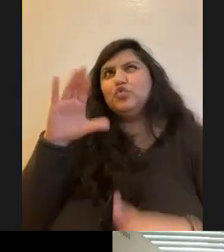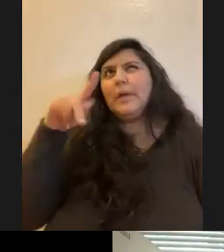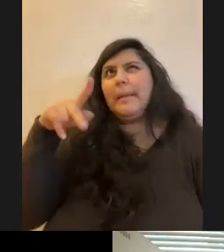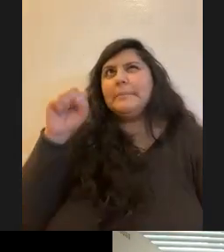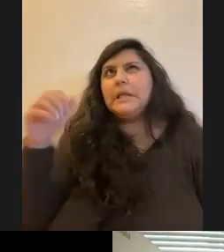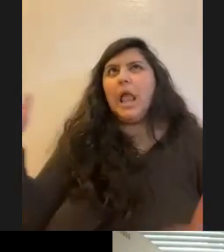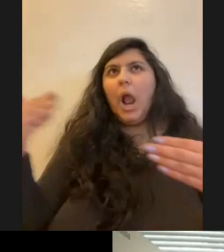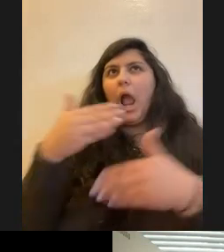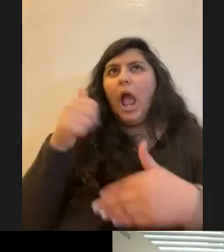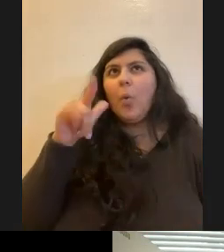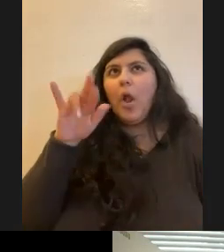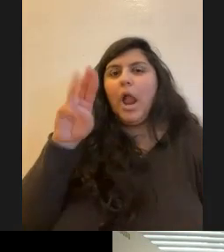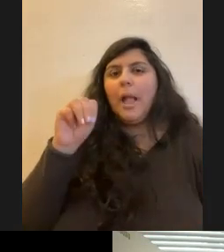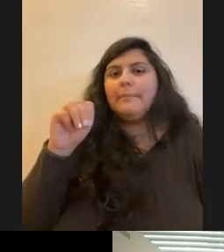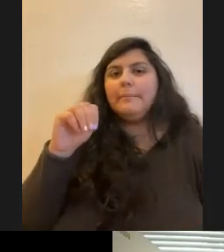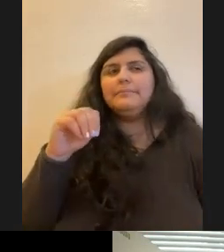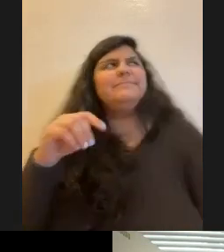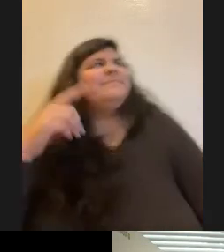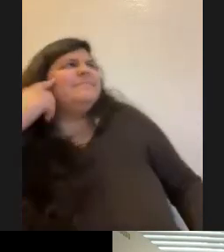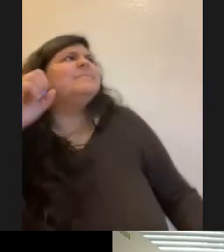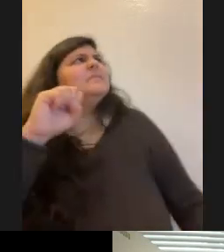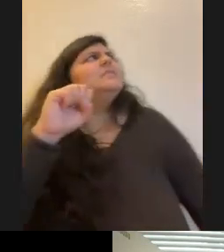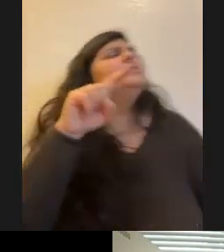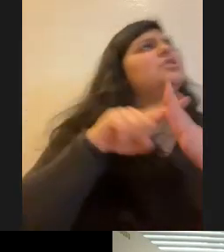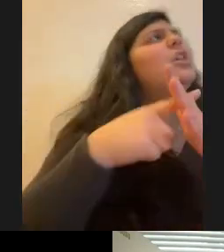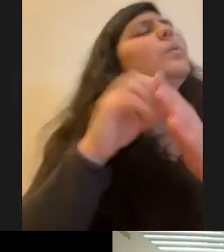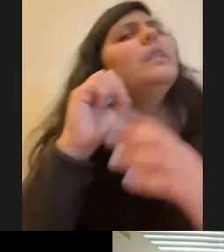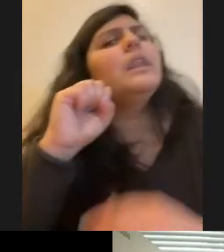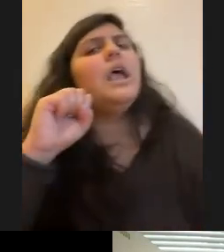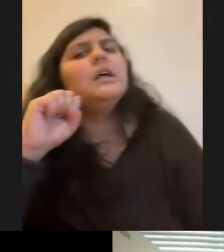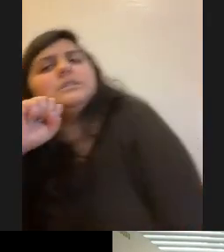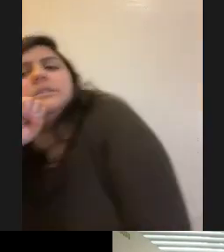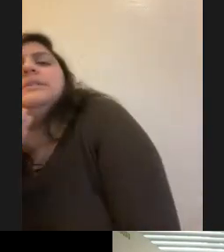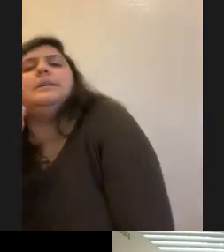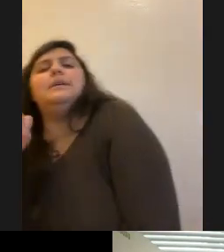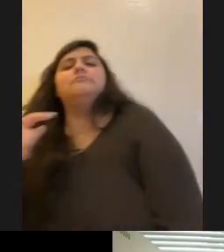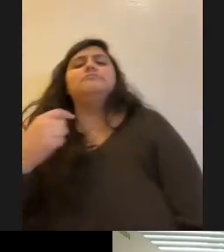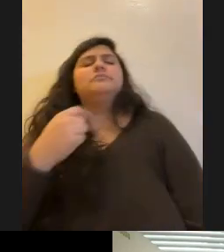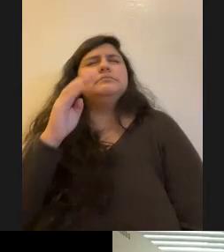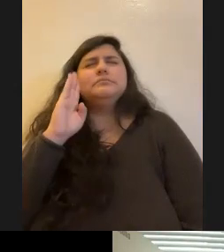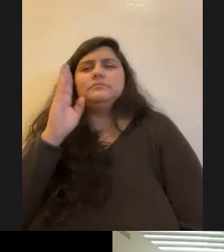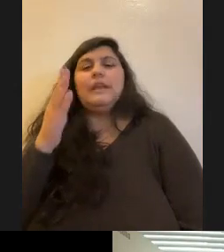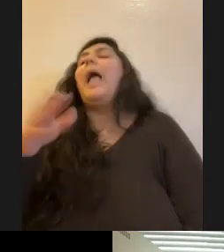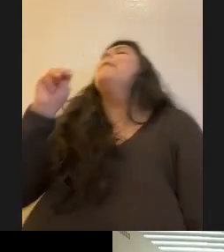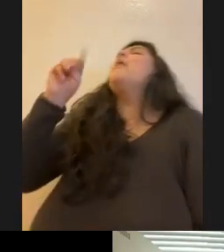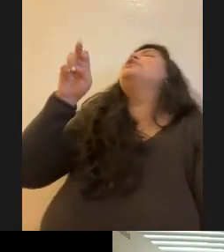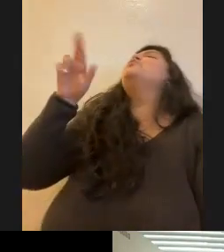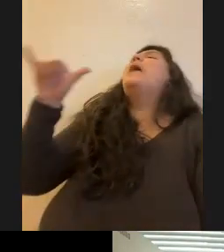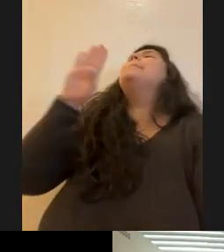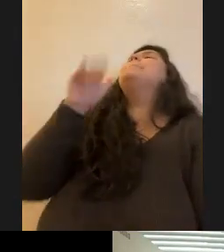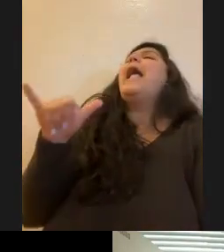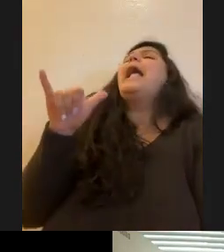Aquarium? It begins with an S. Oh my god, it'll come to me. Monterey Bay Aquarium. While you're answering a